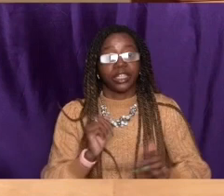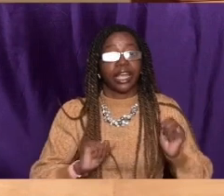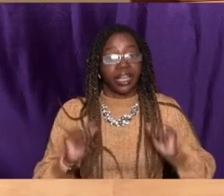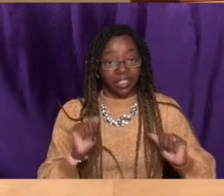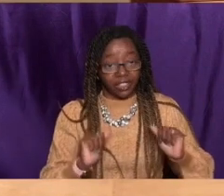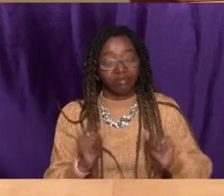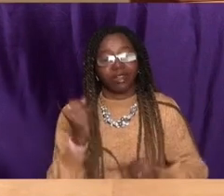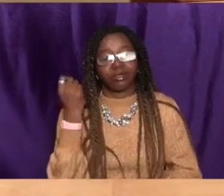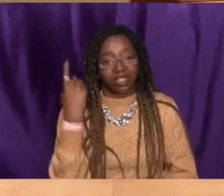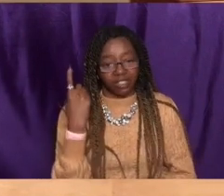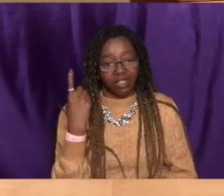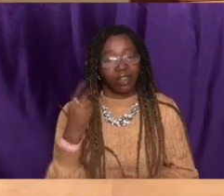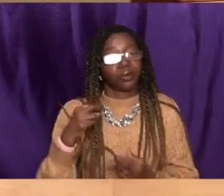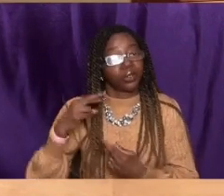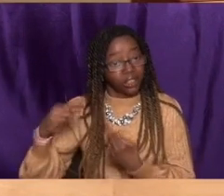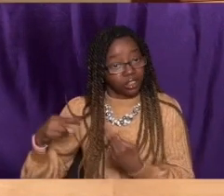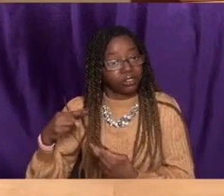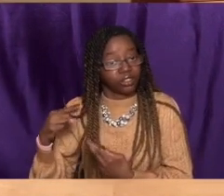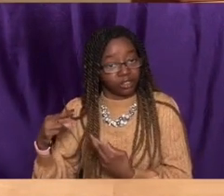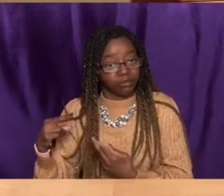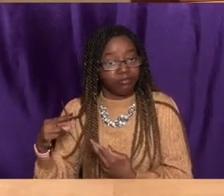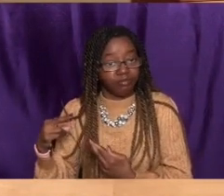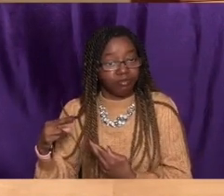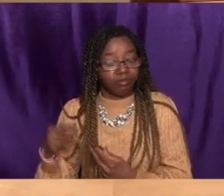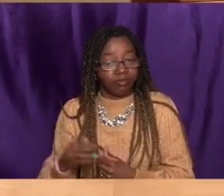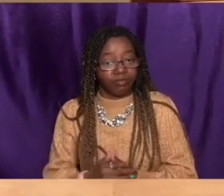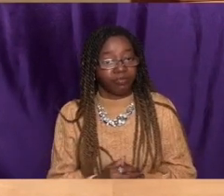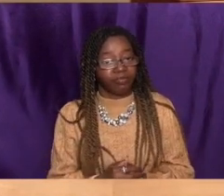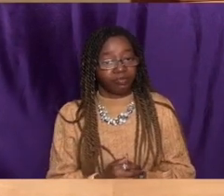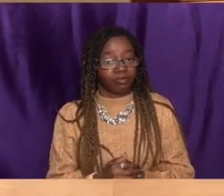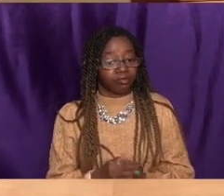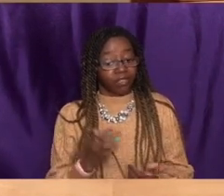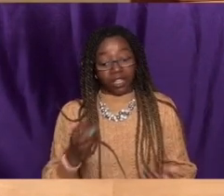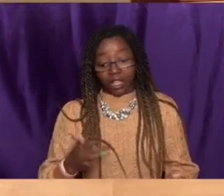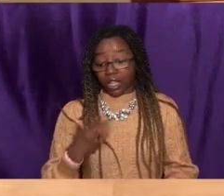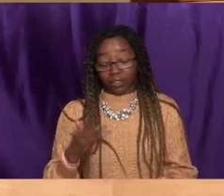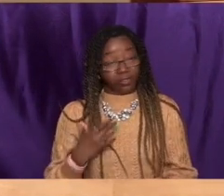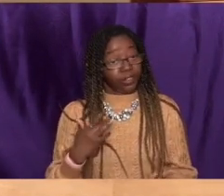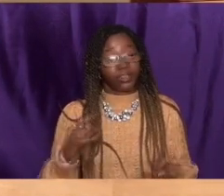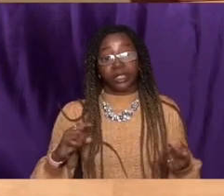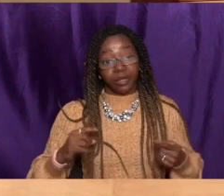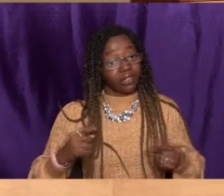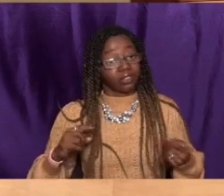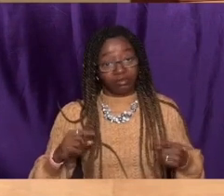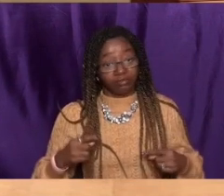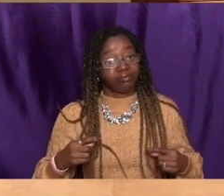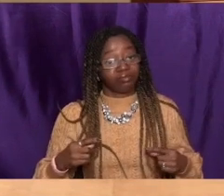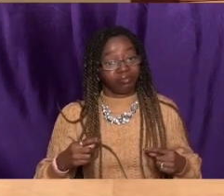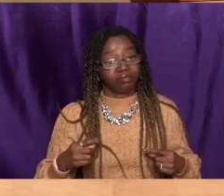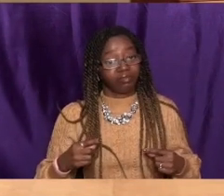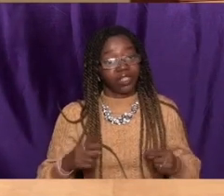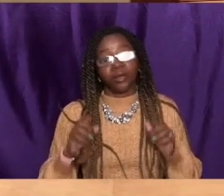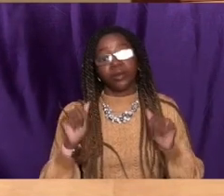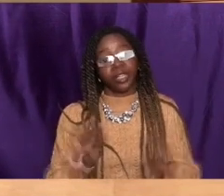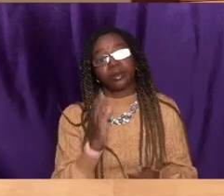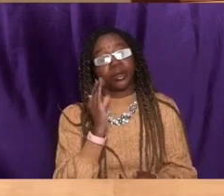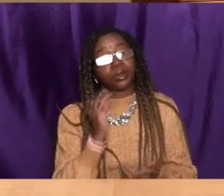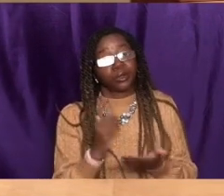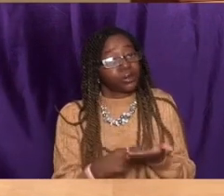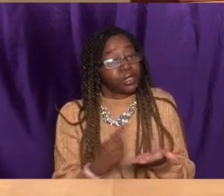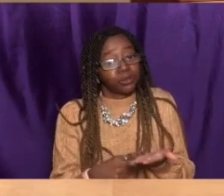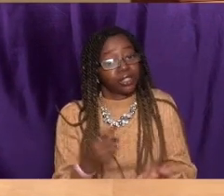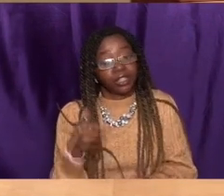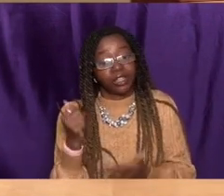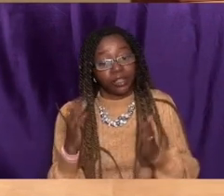So understand our relationship. I feel his pain. We can be going through something and the other